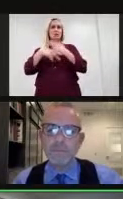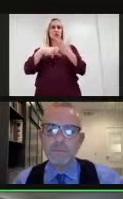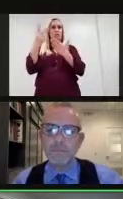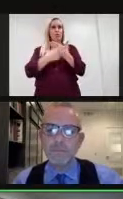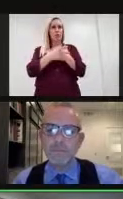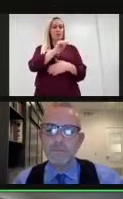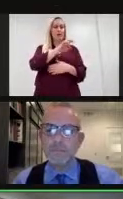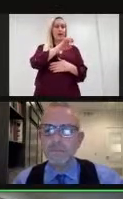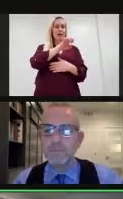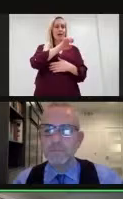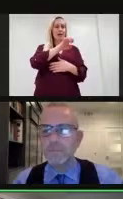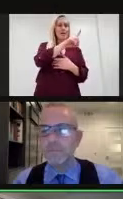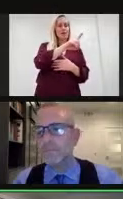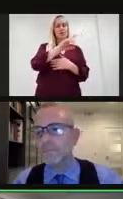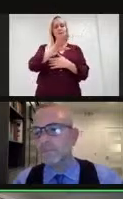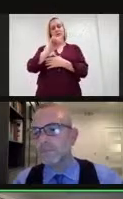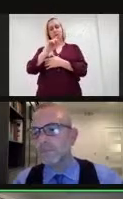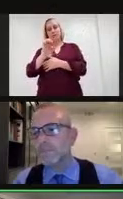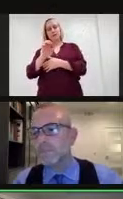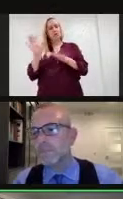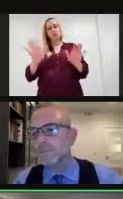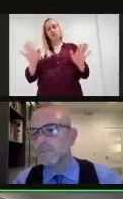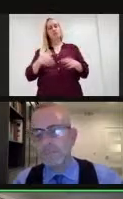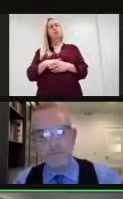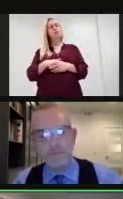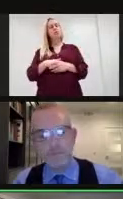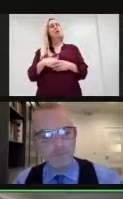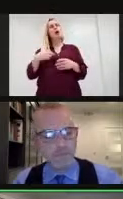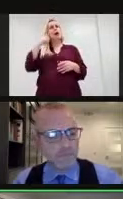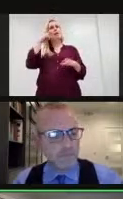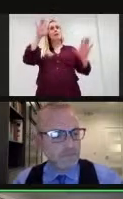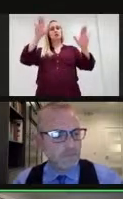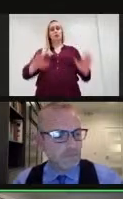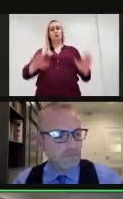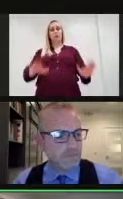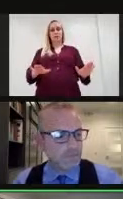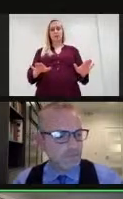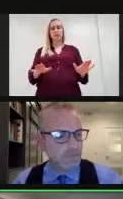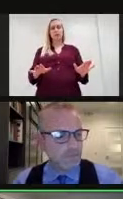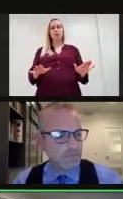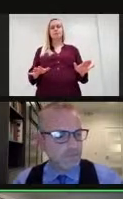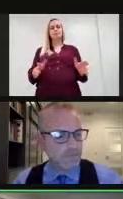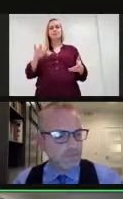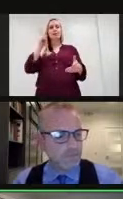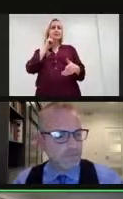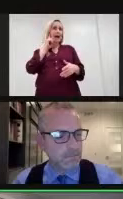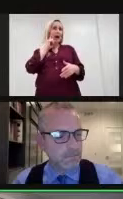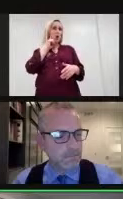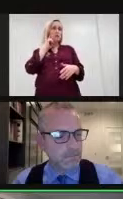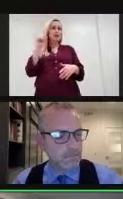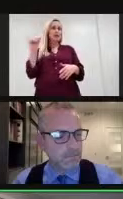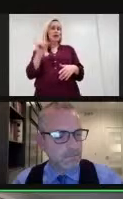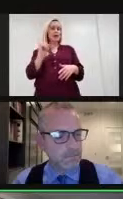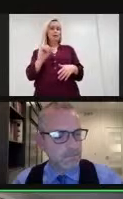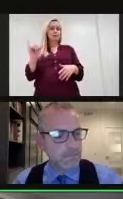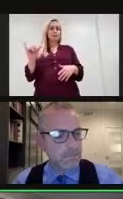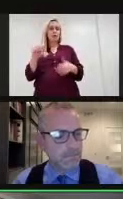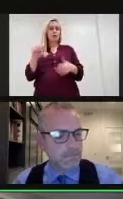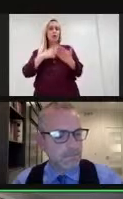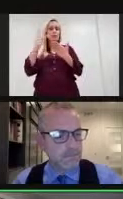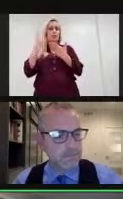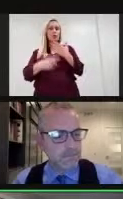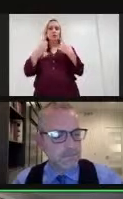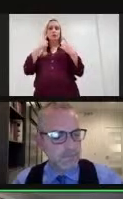or CTE. So I thought that was wonderful. You know, that it sounds as though the programs are